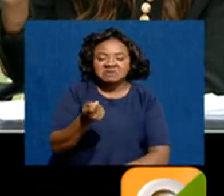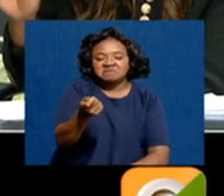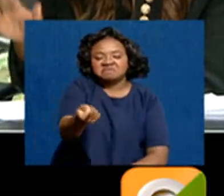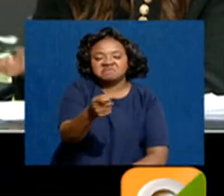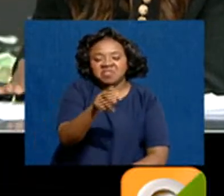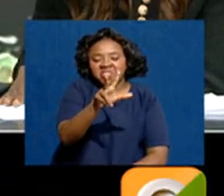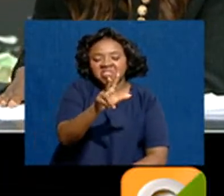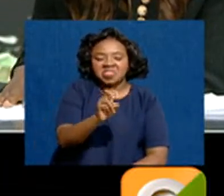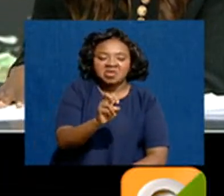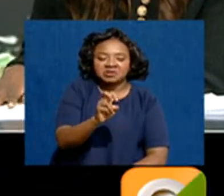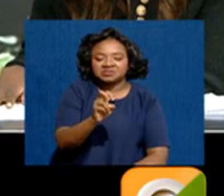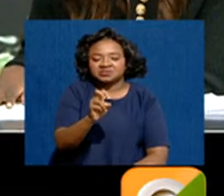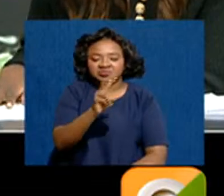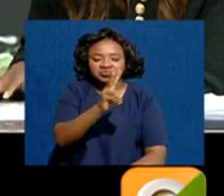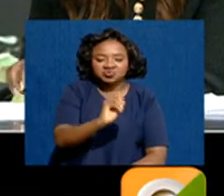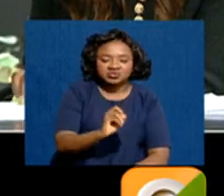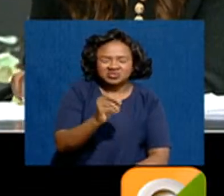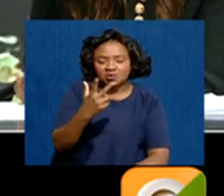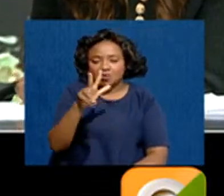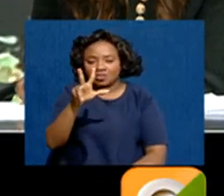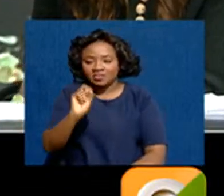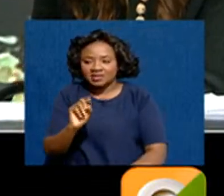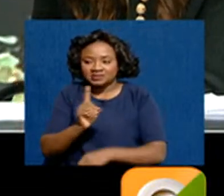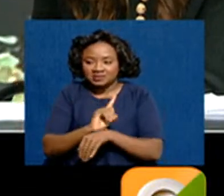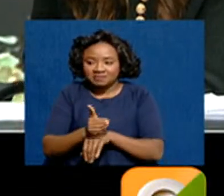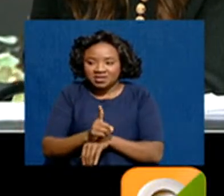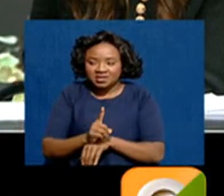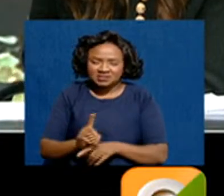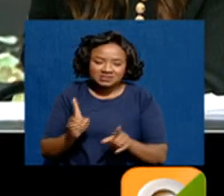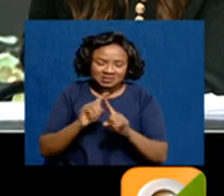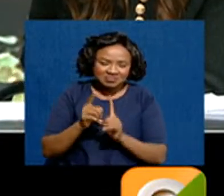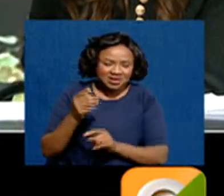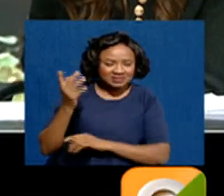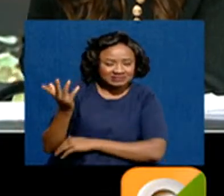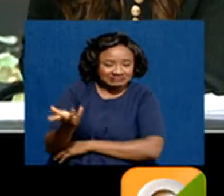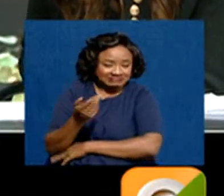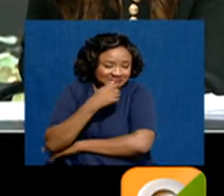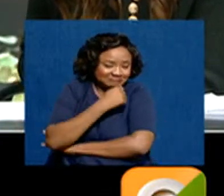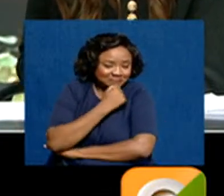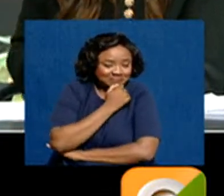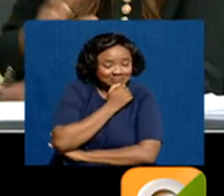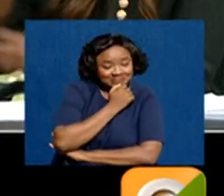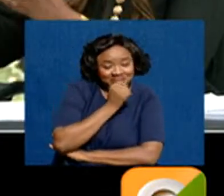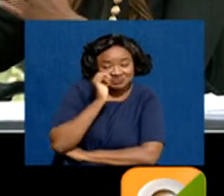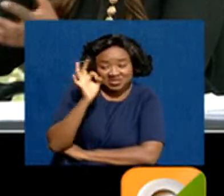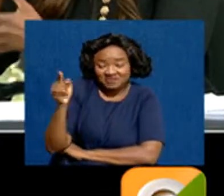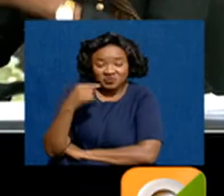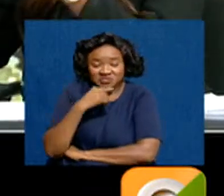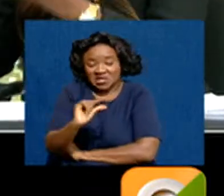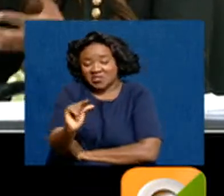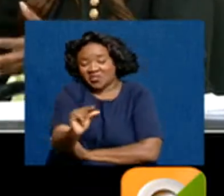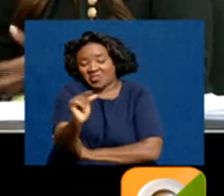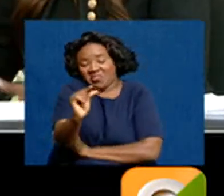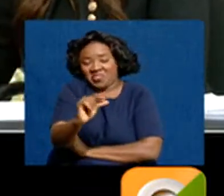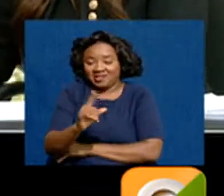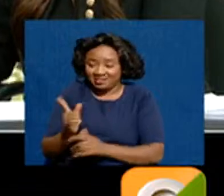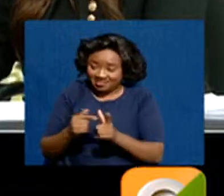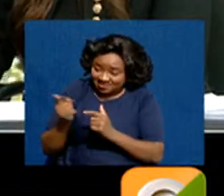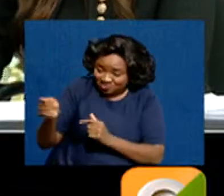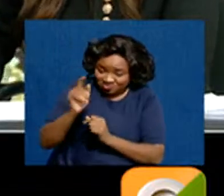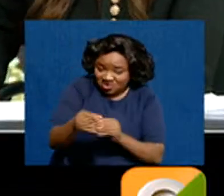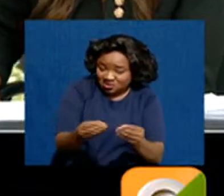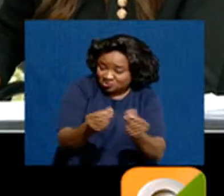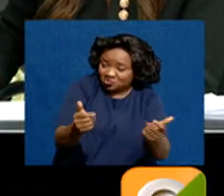Yes. Sorry, allow me. It would seem that this would be something simple if you're saying, let's not get into